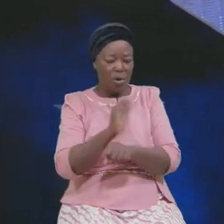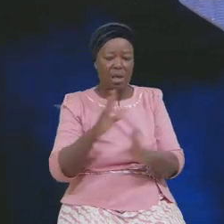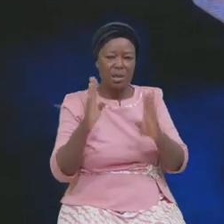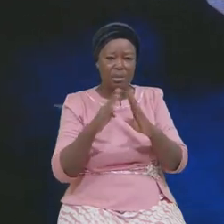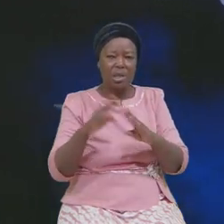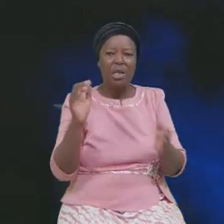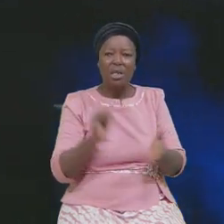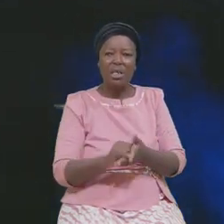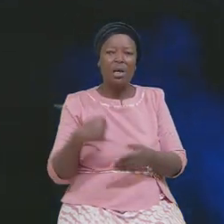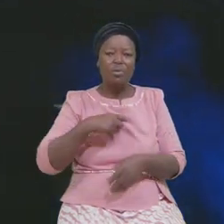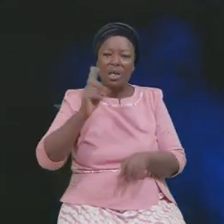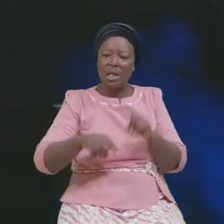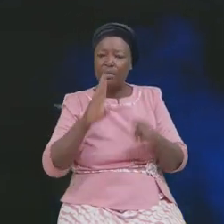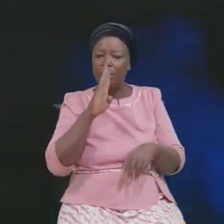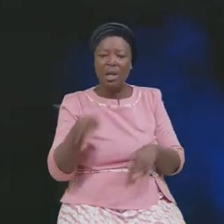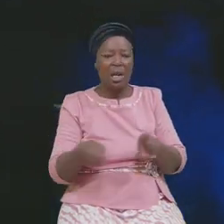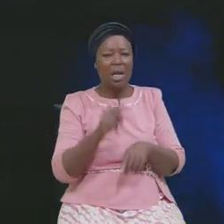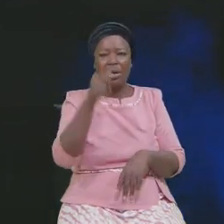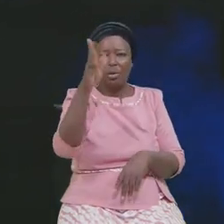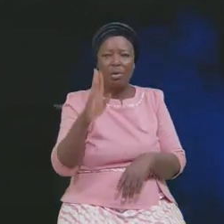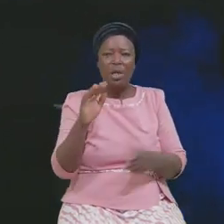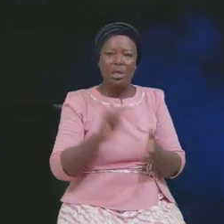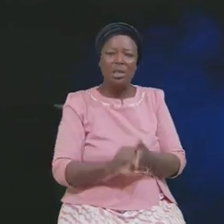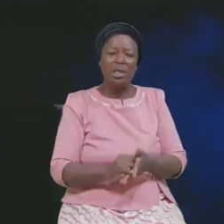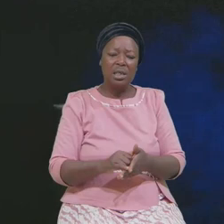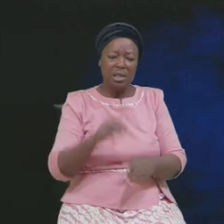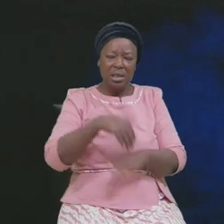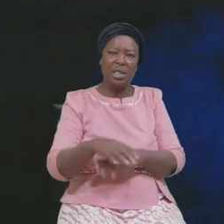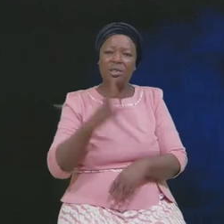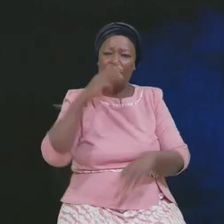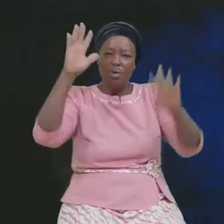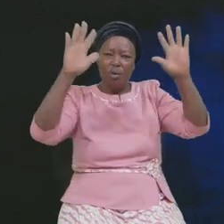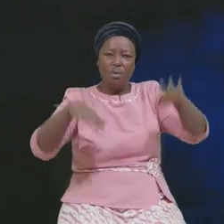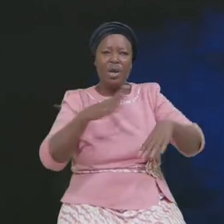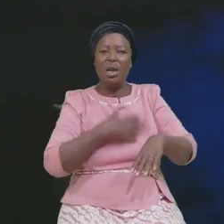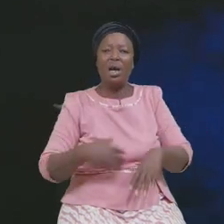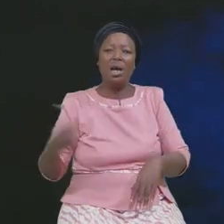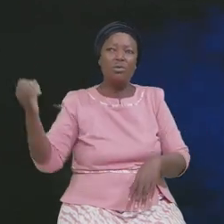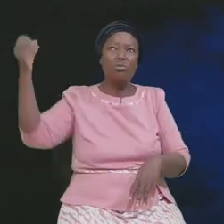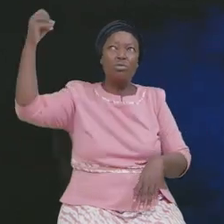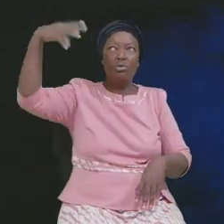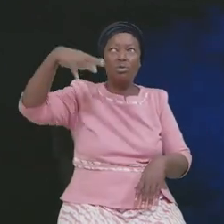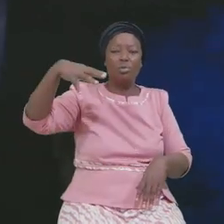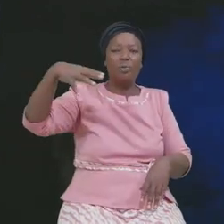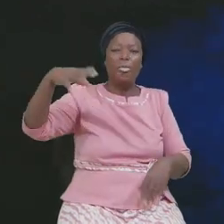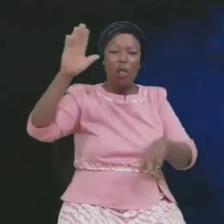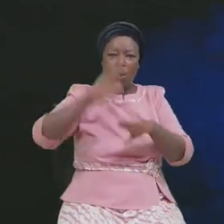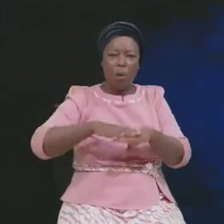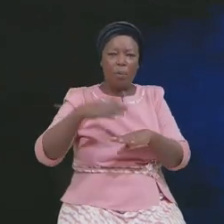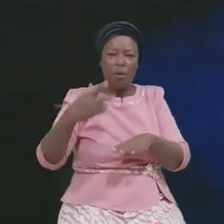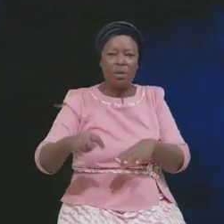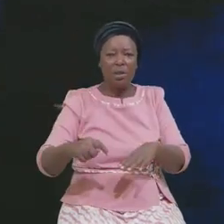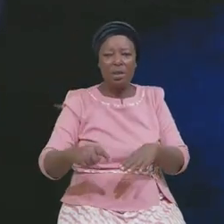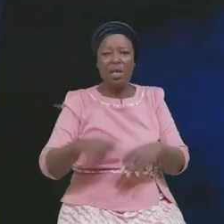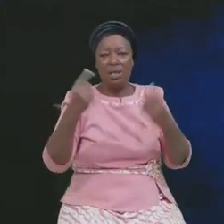cannot be like God that sends rain and sunshine upon